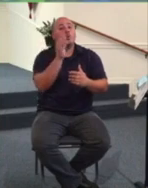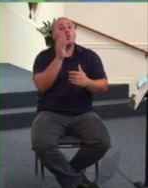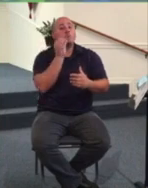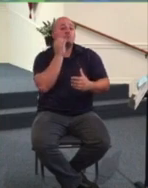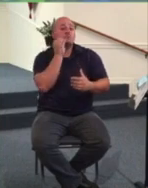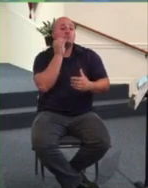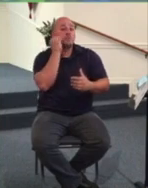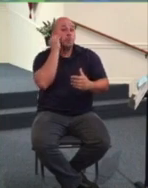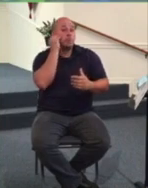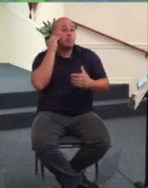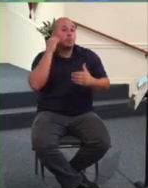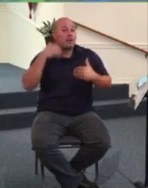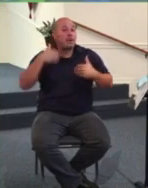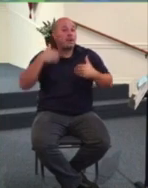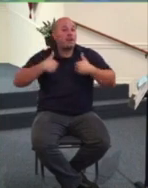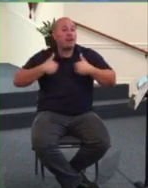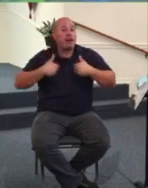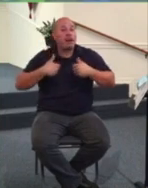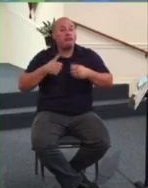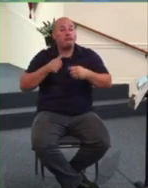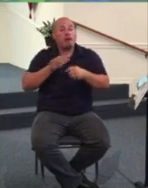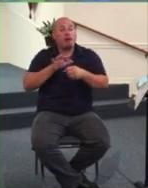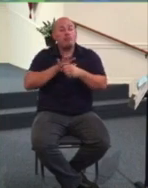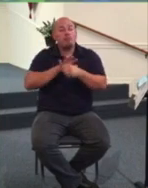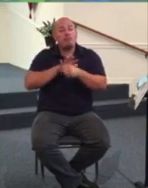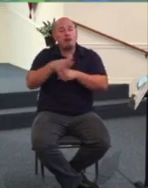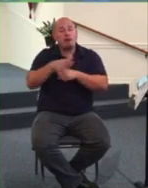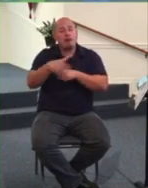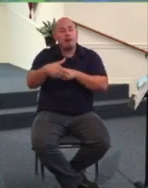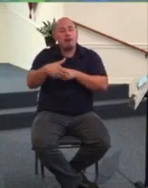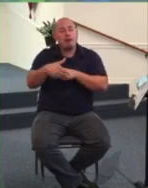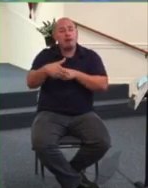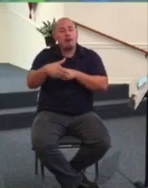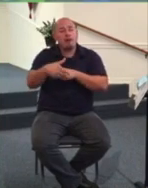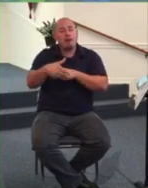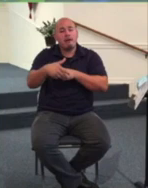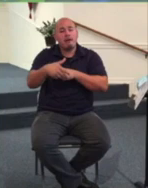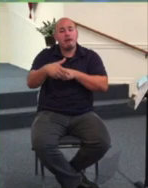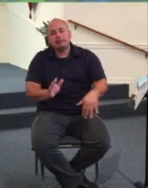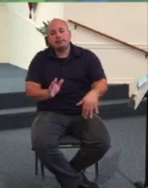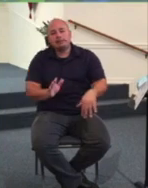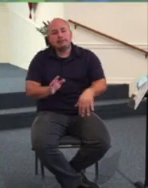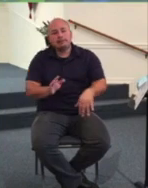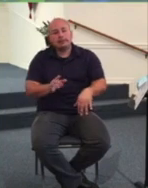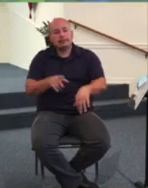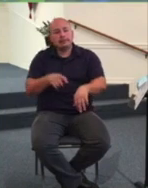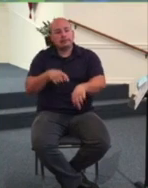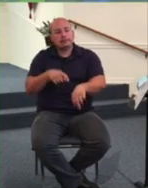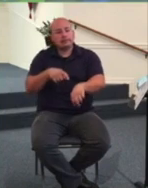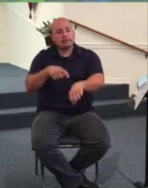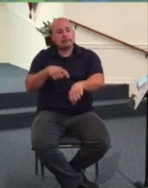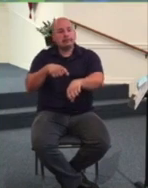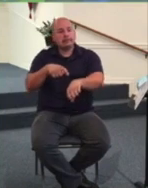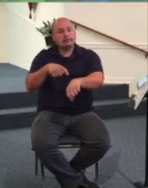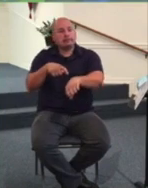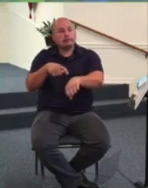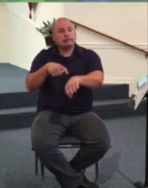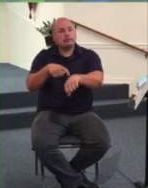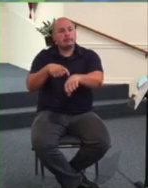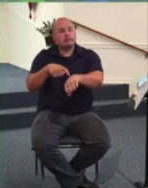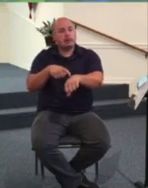don't have God, there's going to come a time when you have nothing, when you will lose